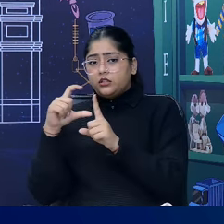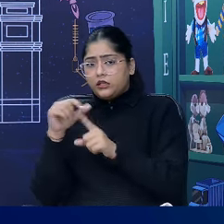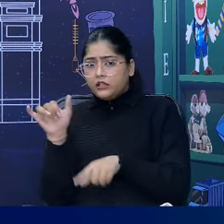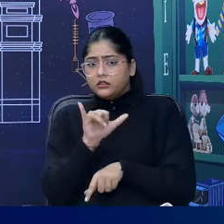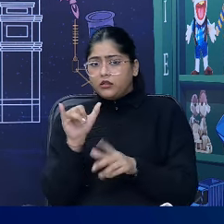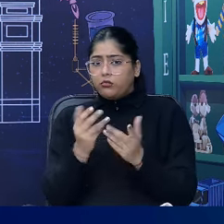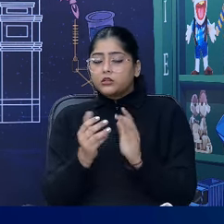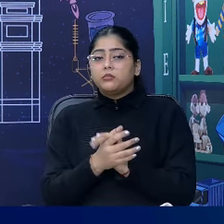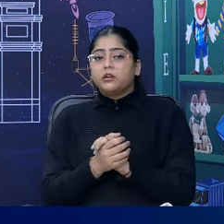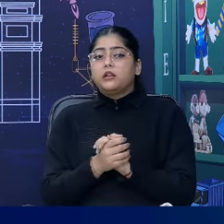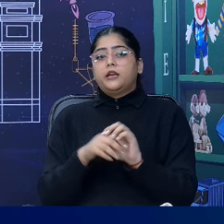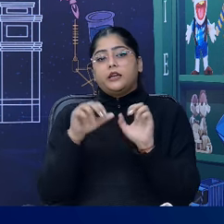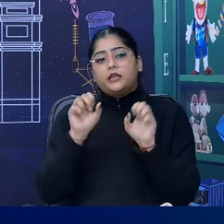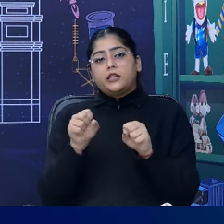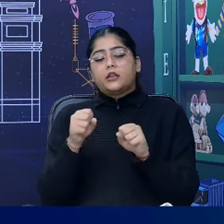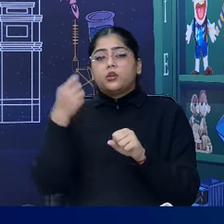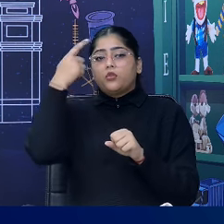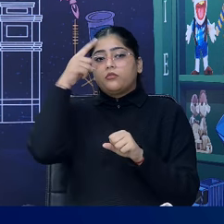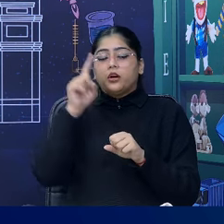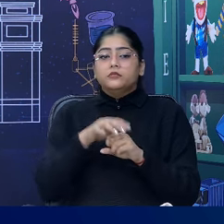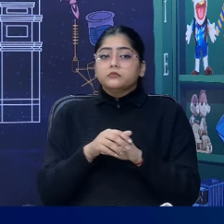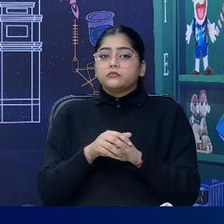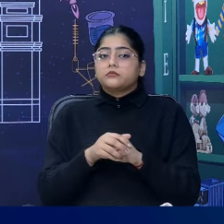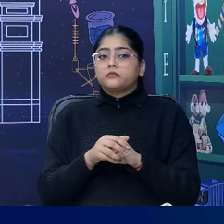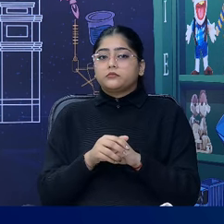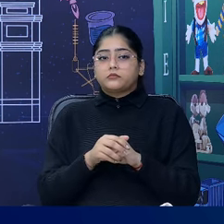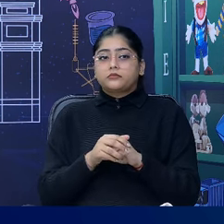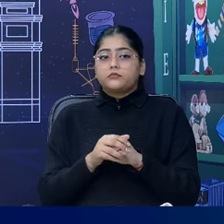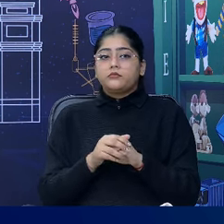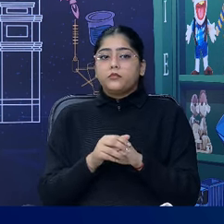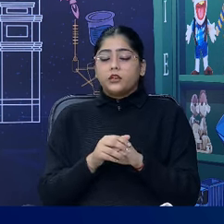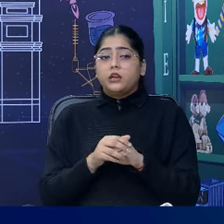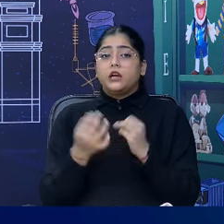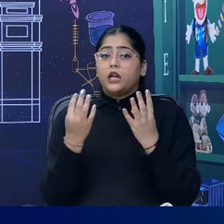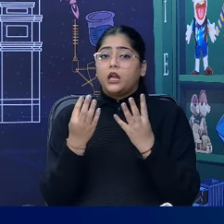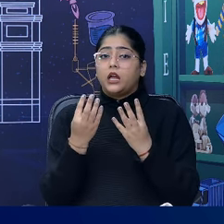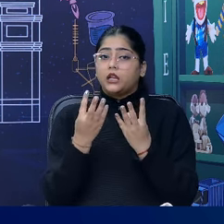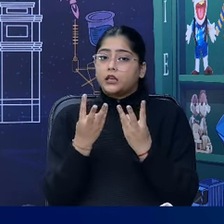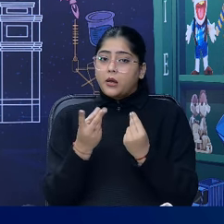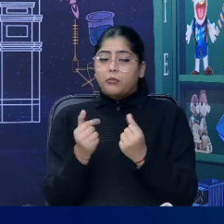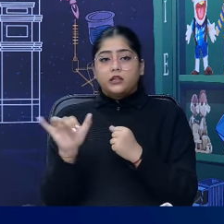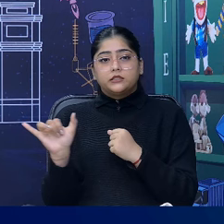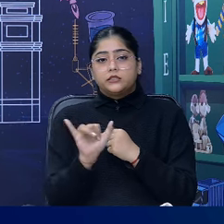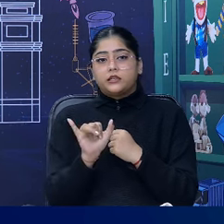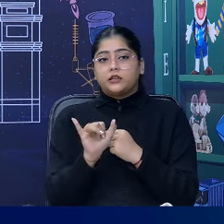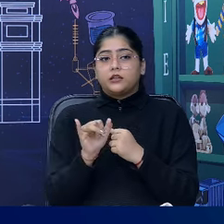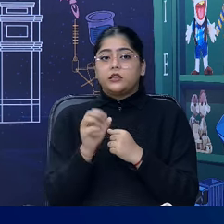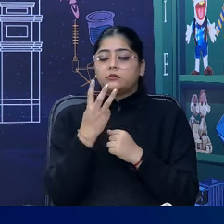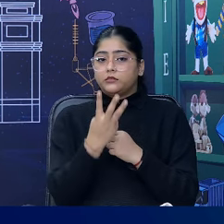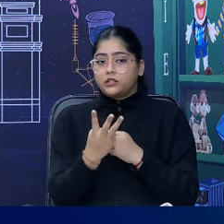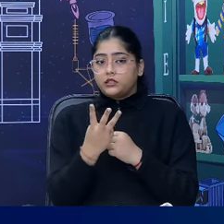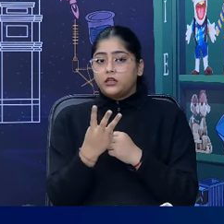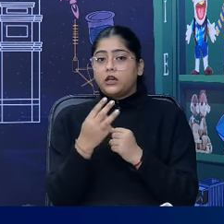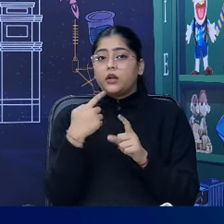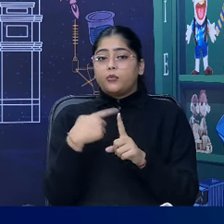equal because first of all the elements, the number of elements is same, which is 3. And elements are